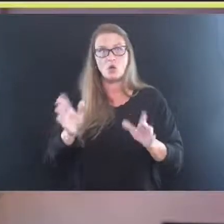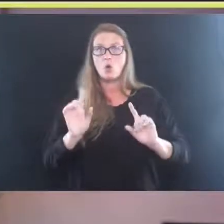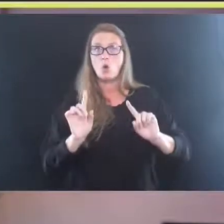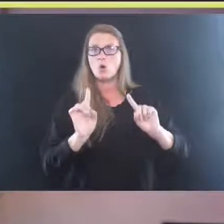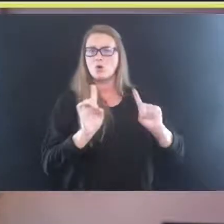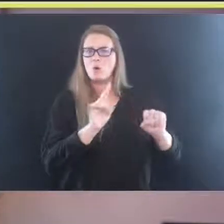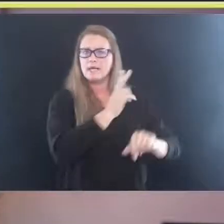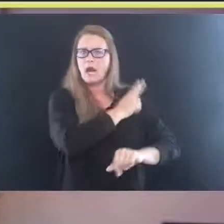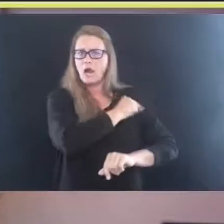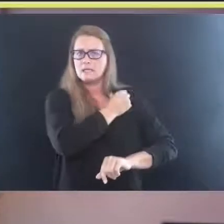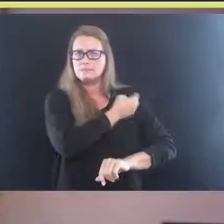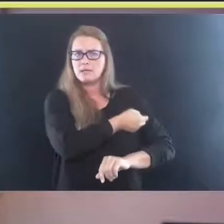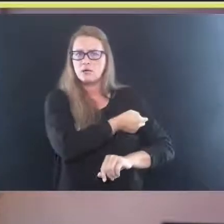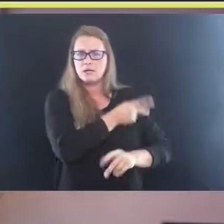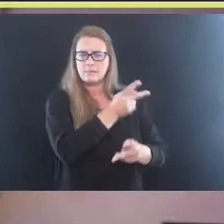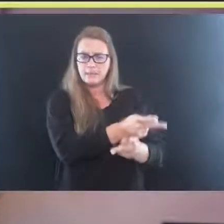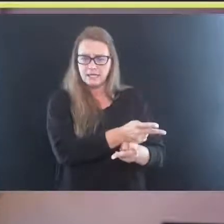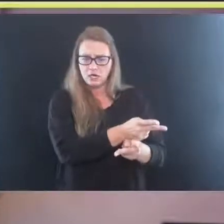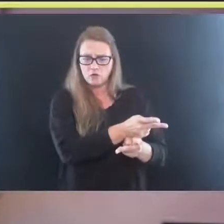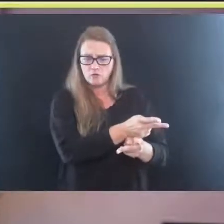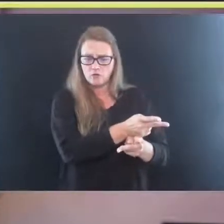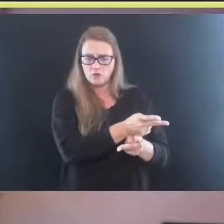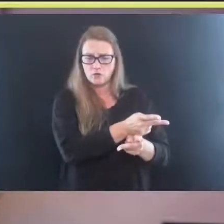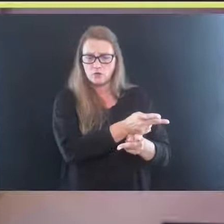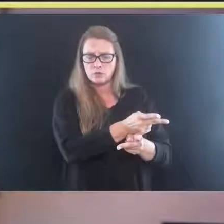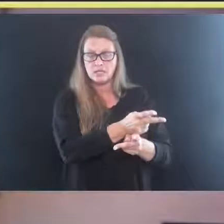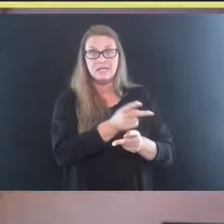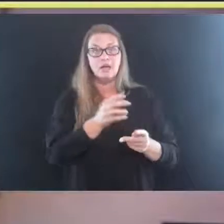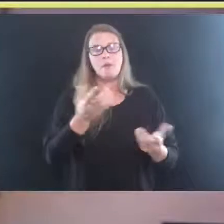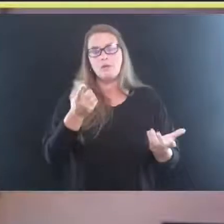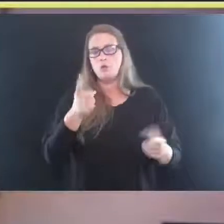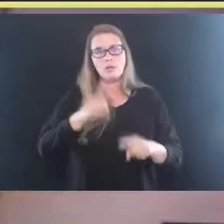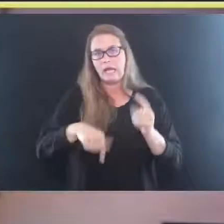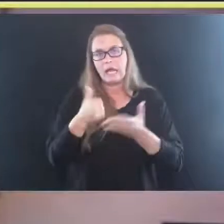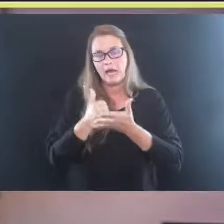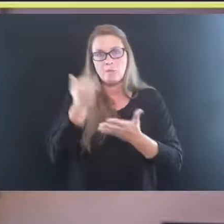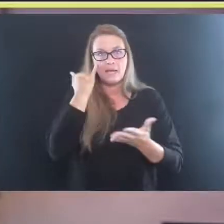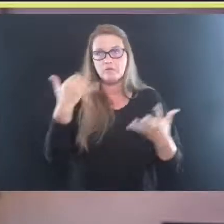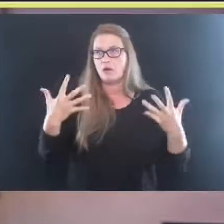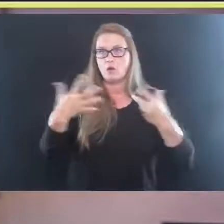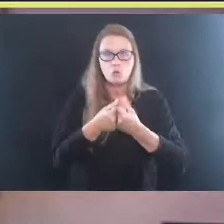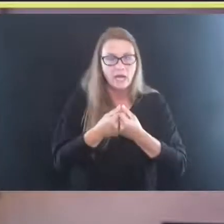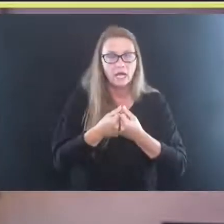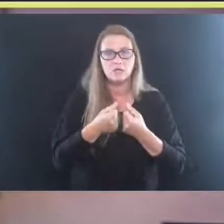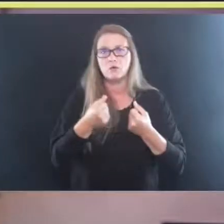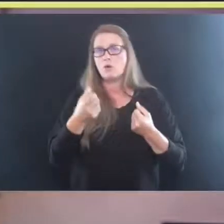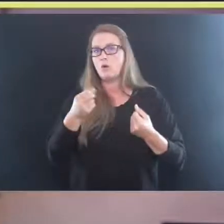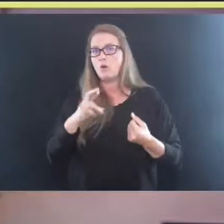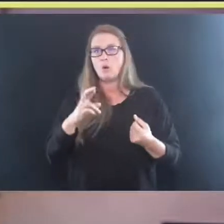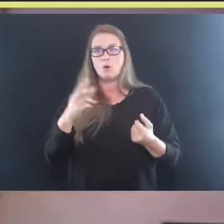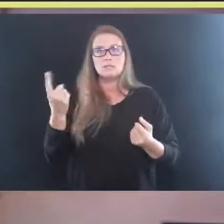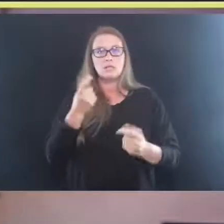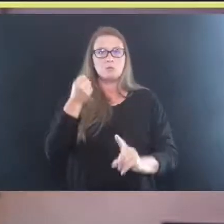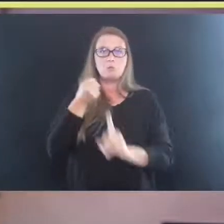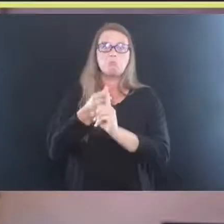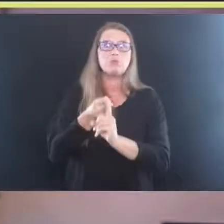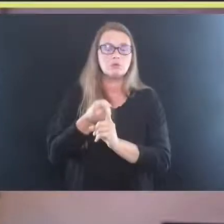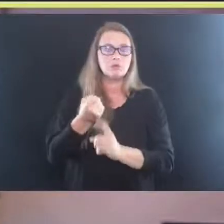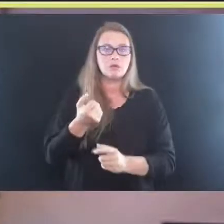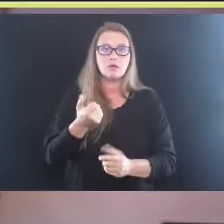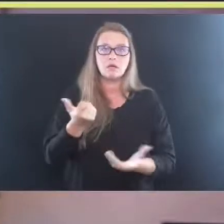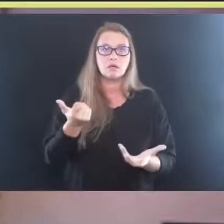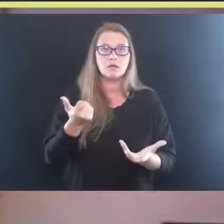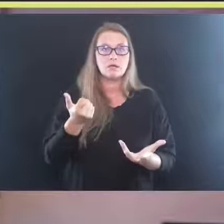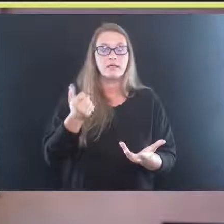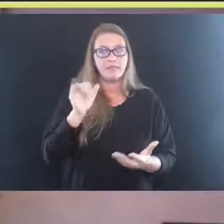hospital to be cared for. And certainly if you have a car accident or you have an acute injury, don't hesitate to go where you think the right place to